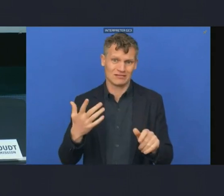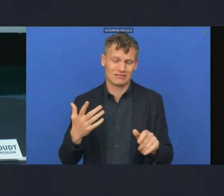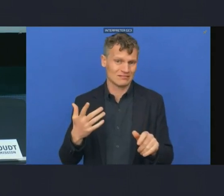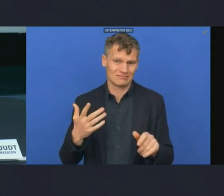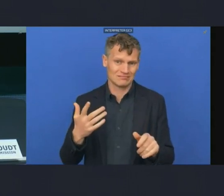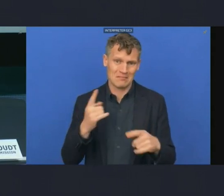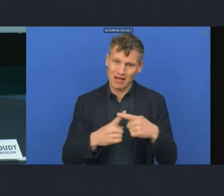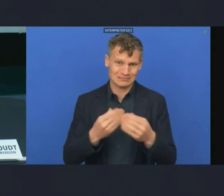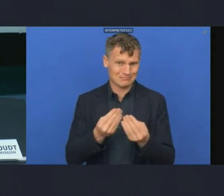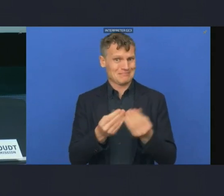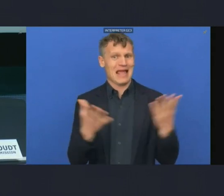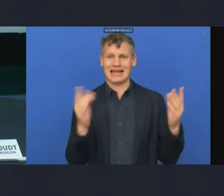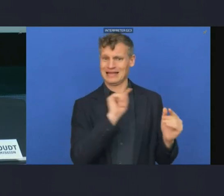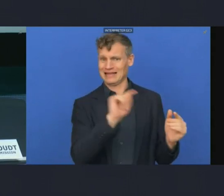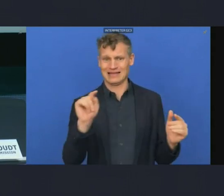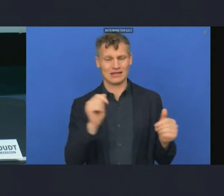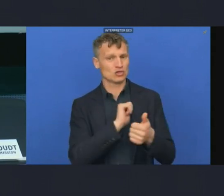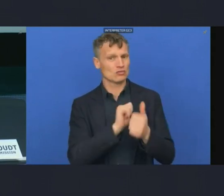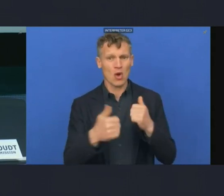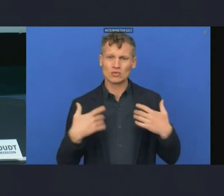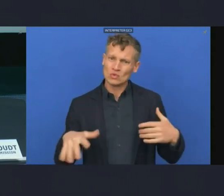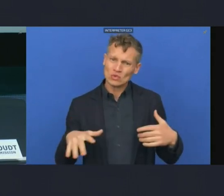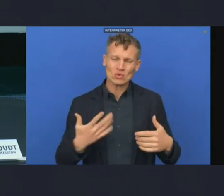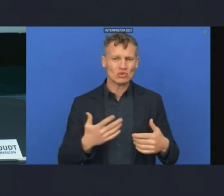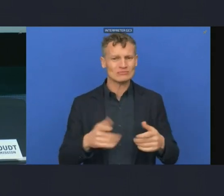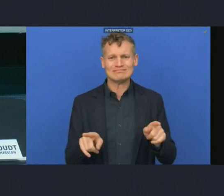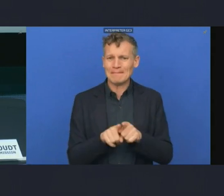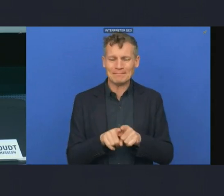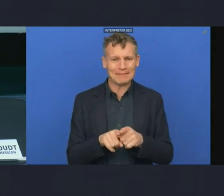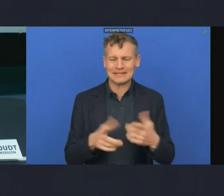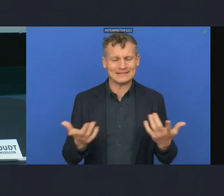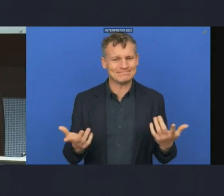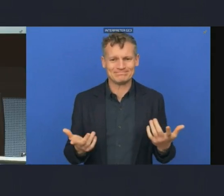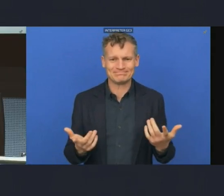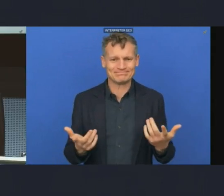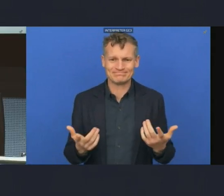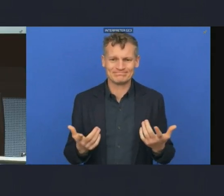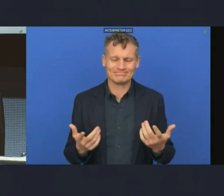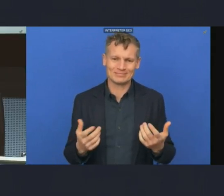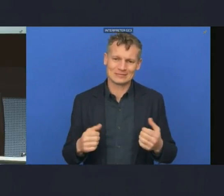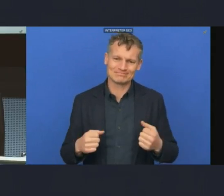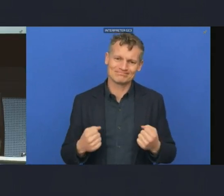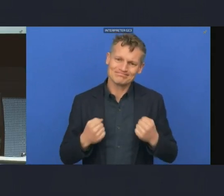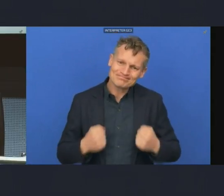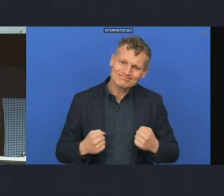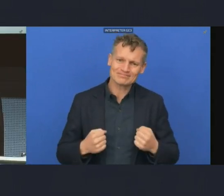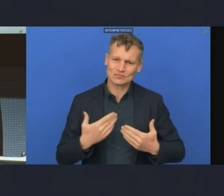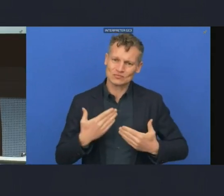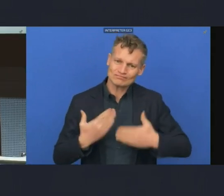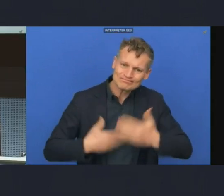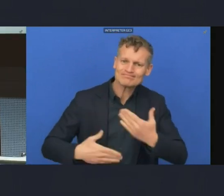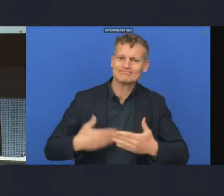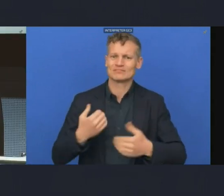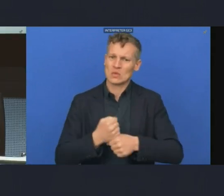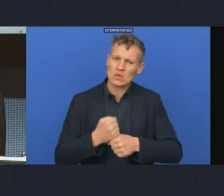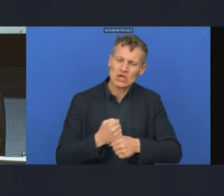so much work to be able to keep us. And this goes for the athletes, it also goes for the spectators, because in some of the toughest